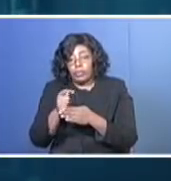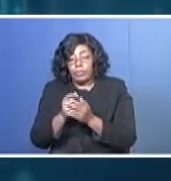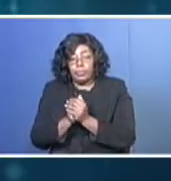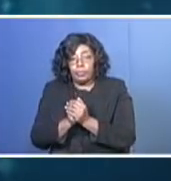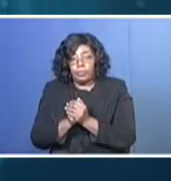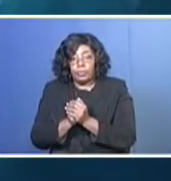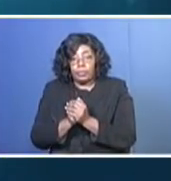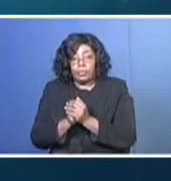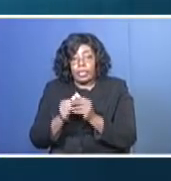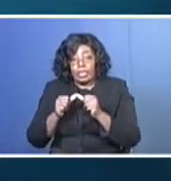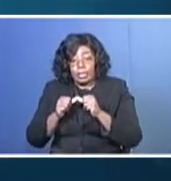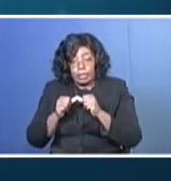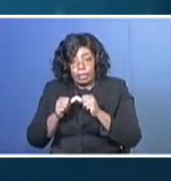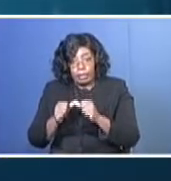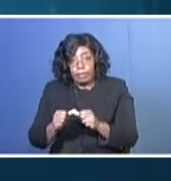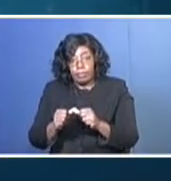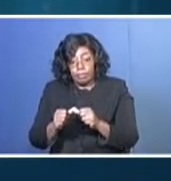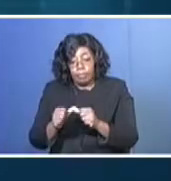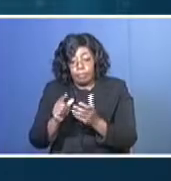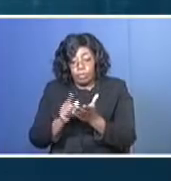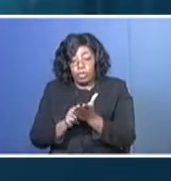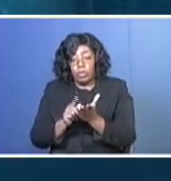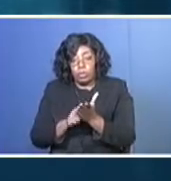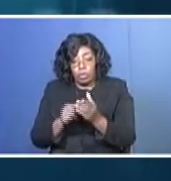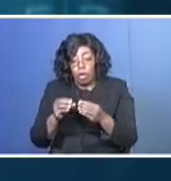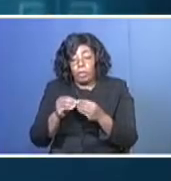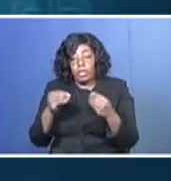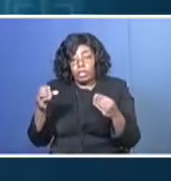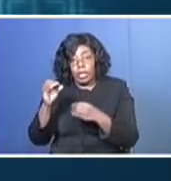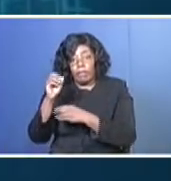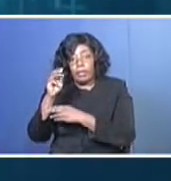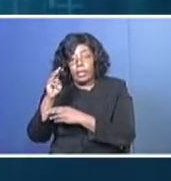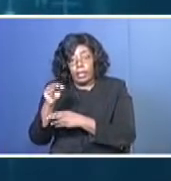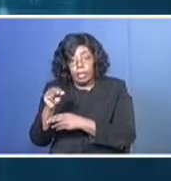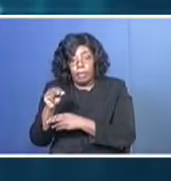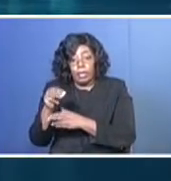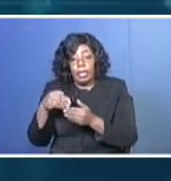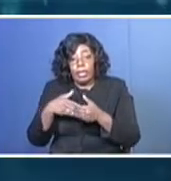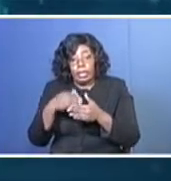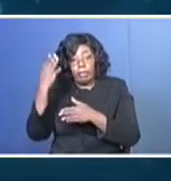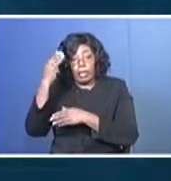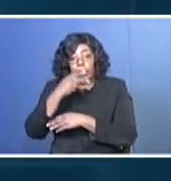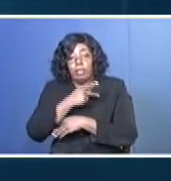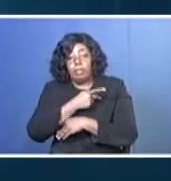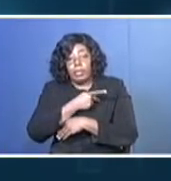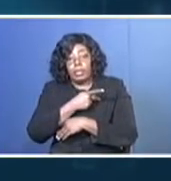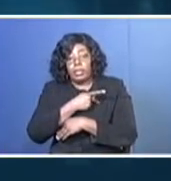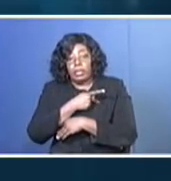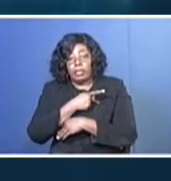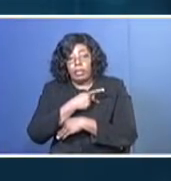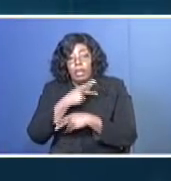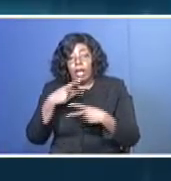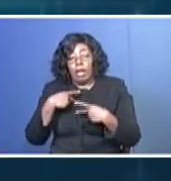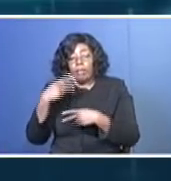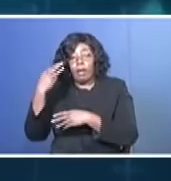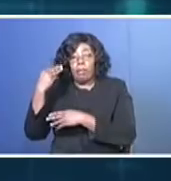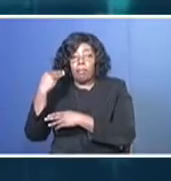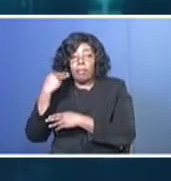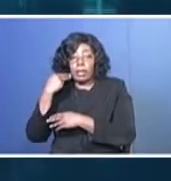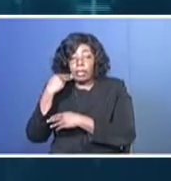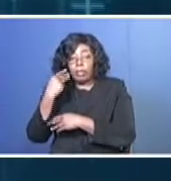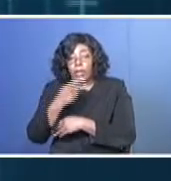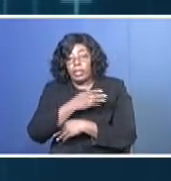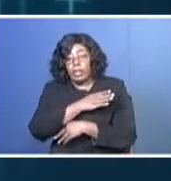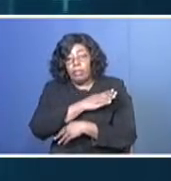on parliamentary news, opposition Free National Movement leader Michael Pintard has appointed Michaela Barnett